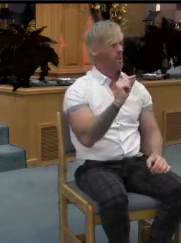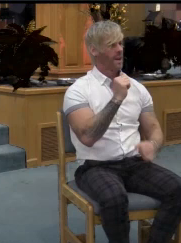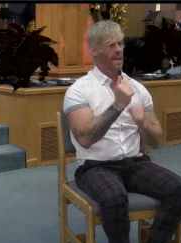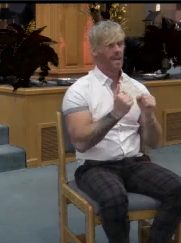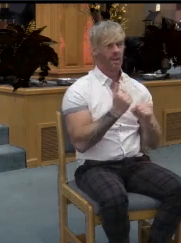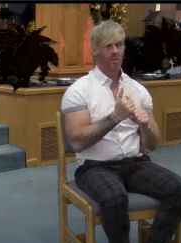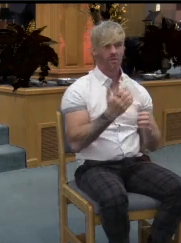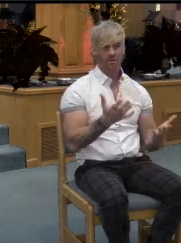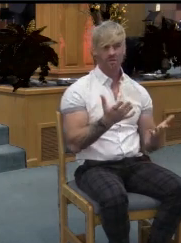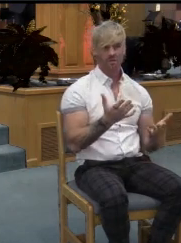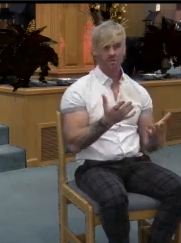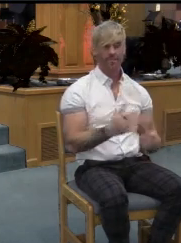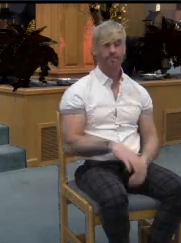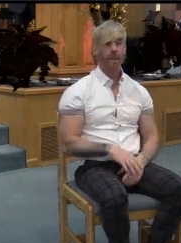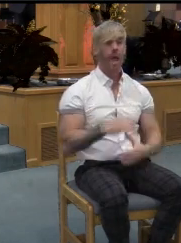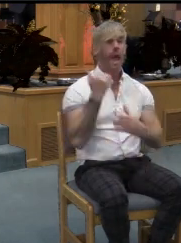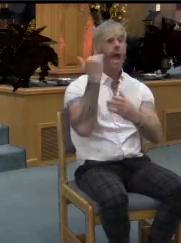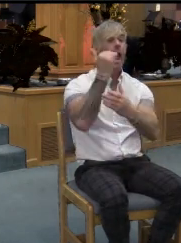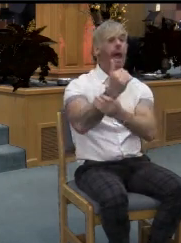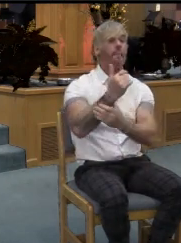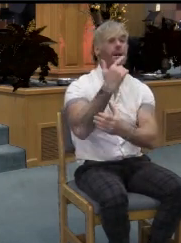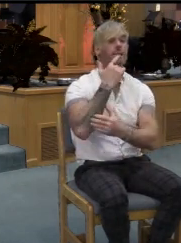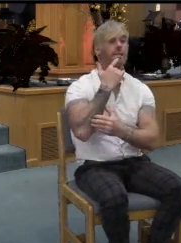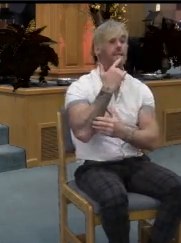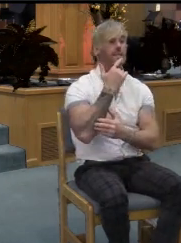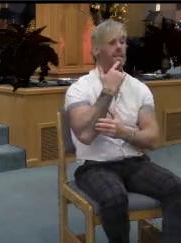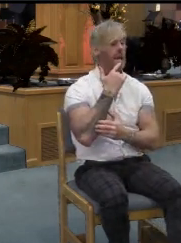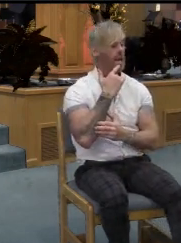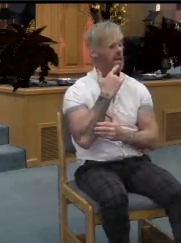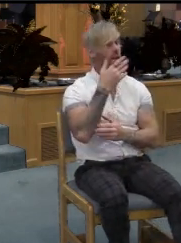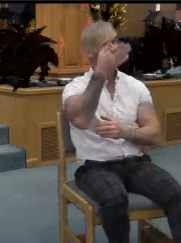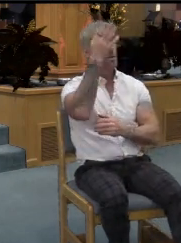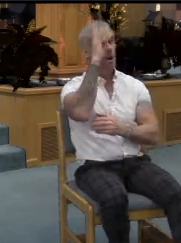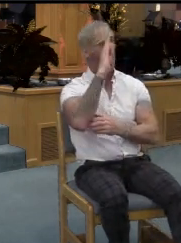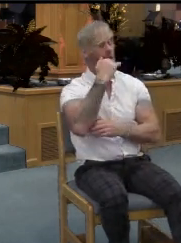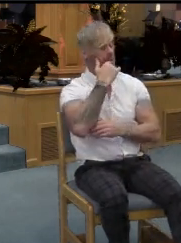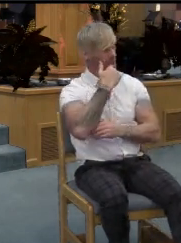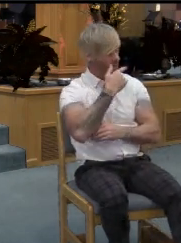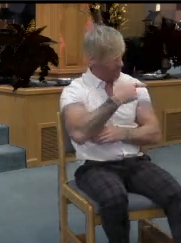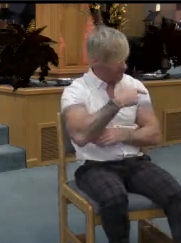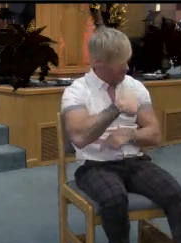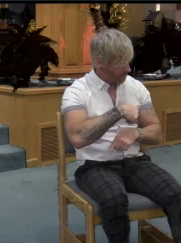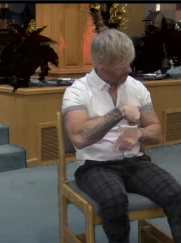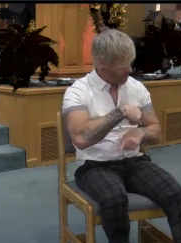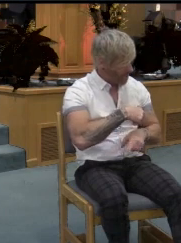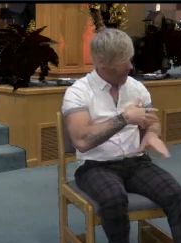Abraham dealt with the anomaly of God saying, leave home. Where do you want me to go, Lord? Just keep walking.